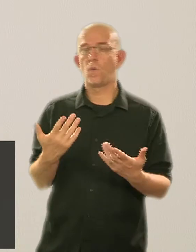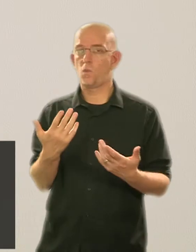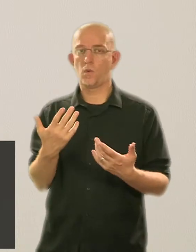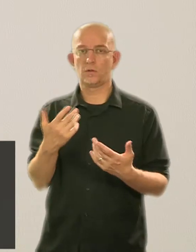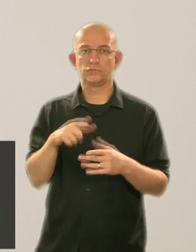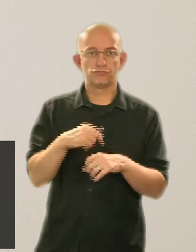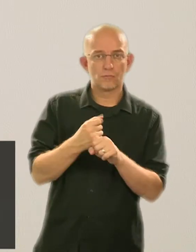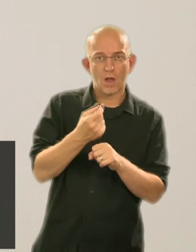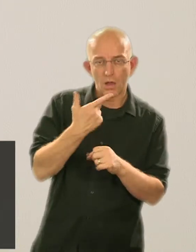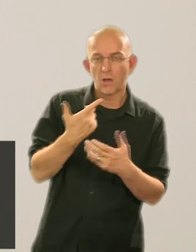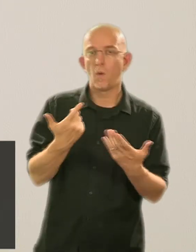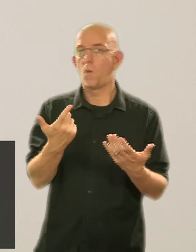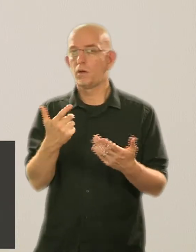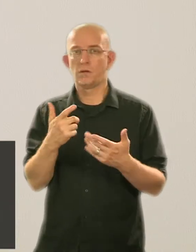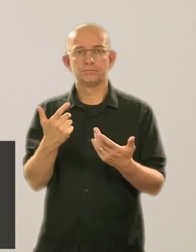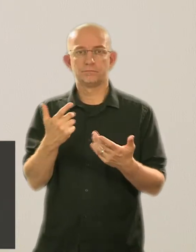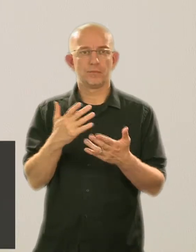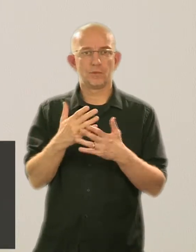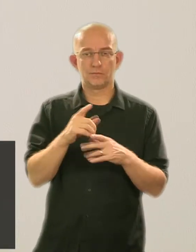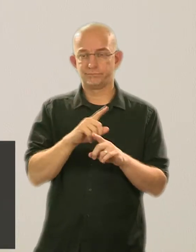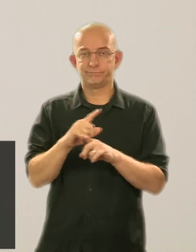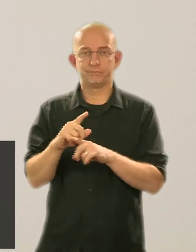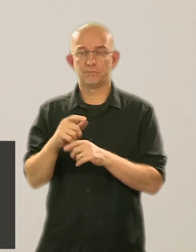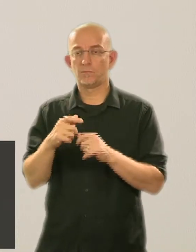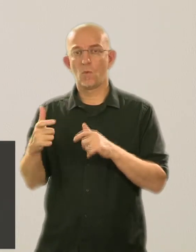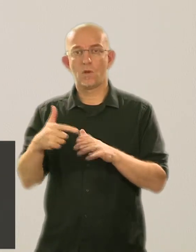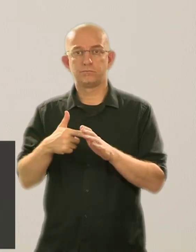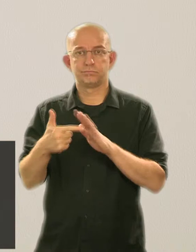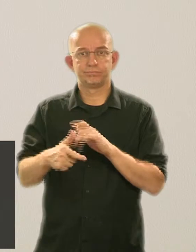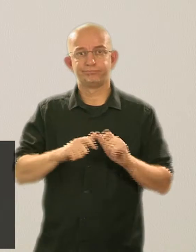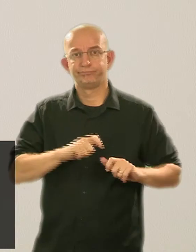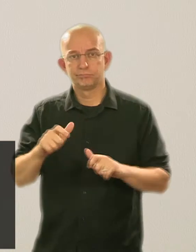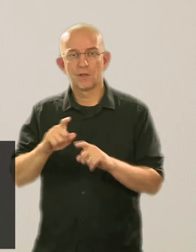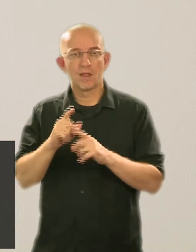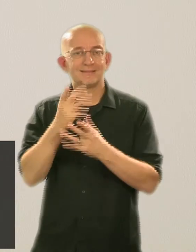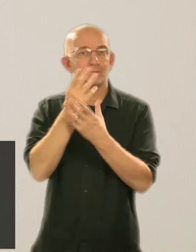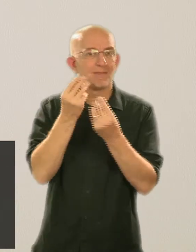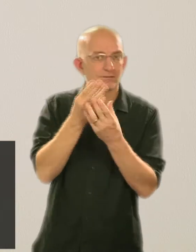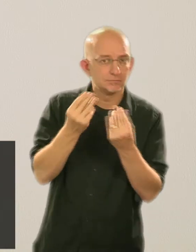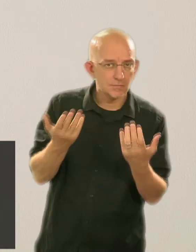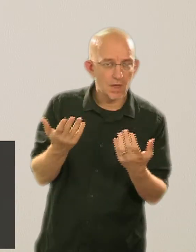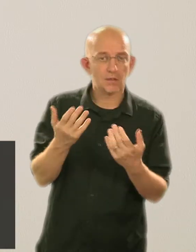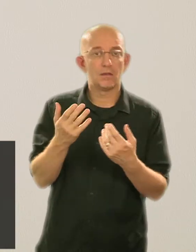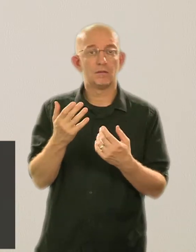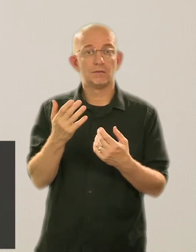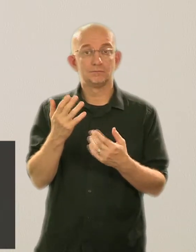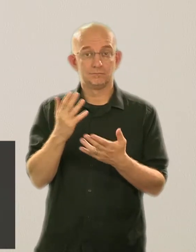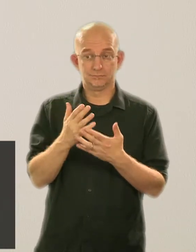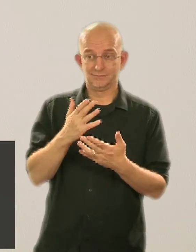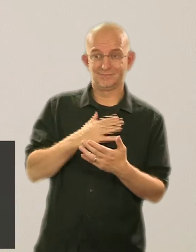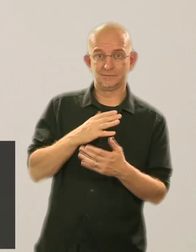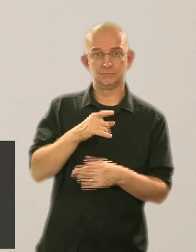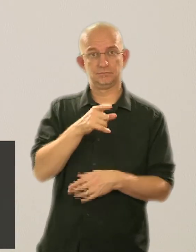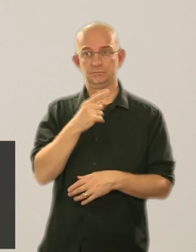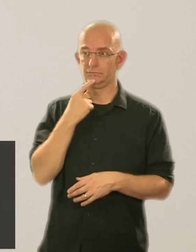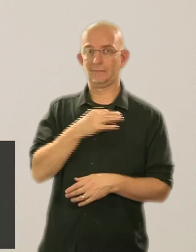by anything from an impact of an infection or the use of drugs, through to something much more permanent, such as a